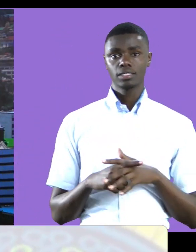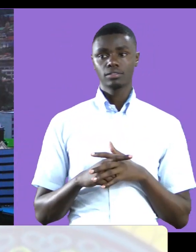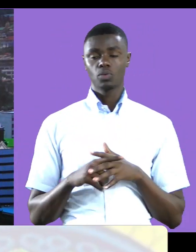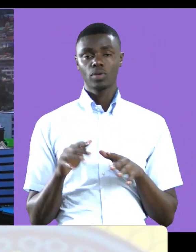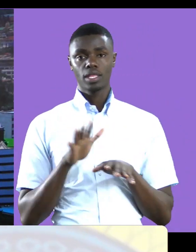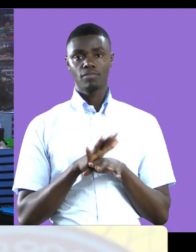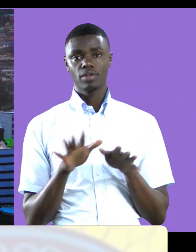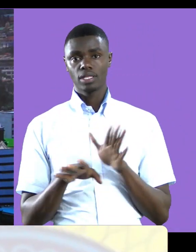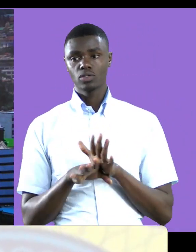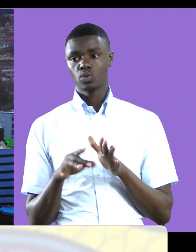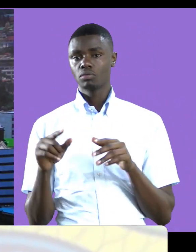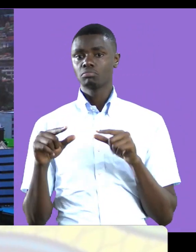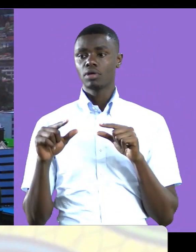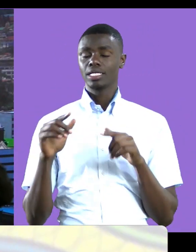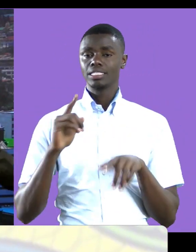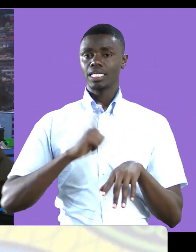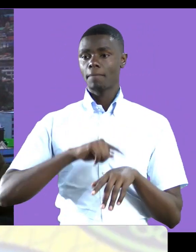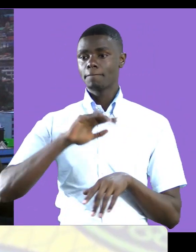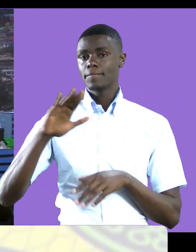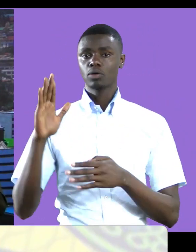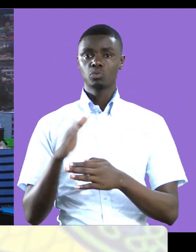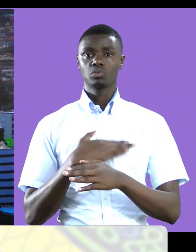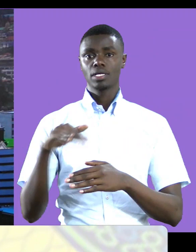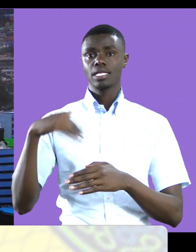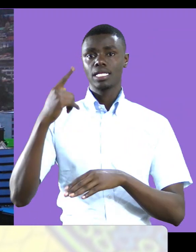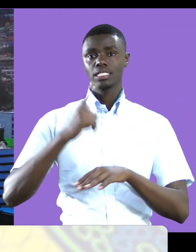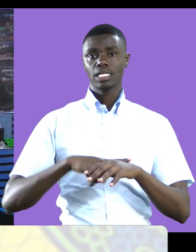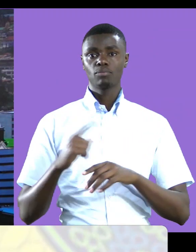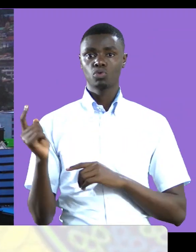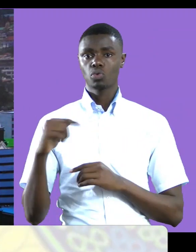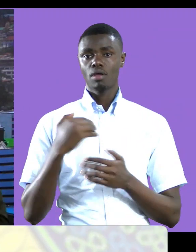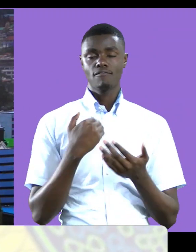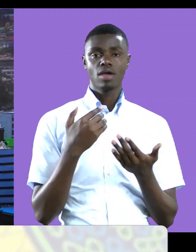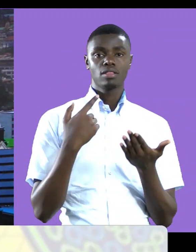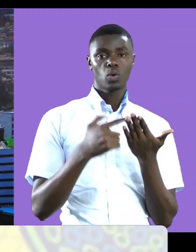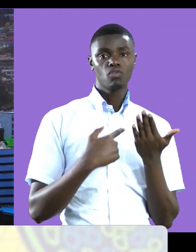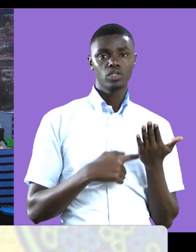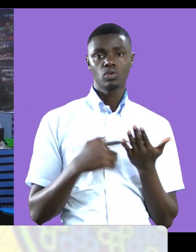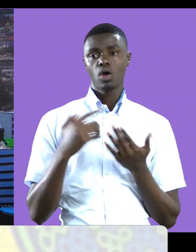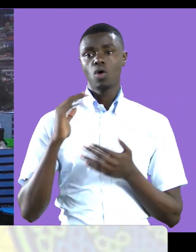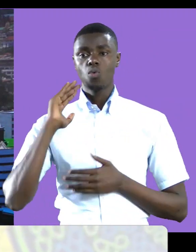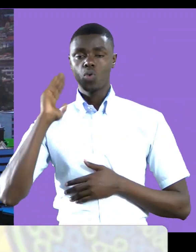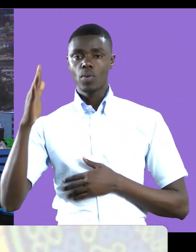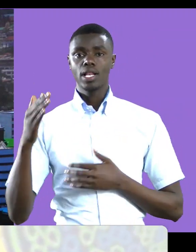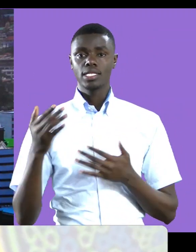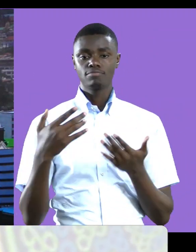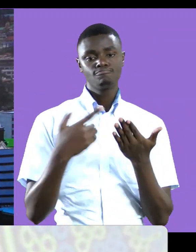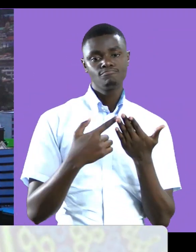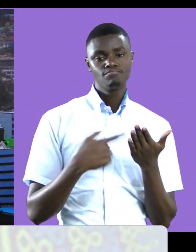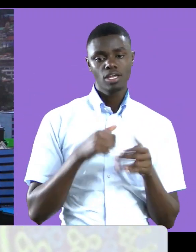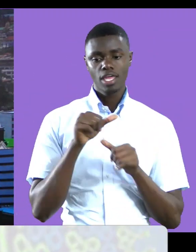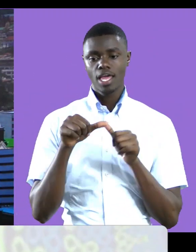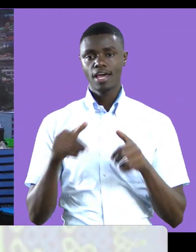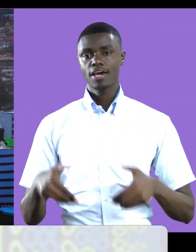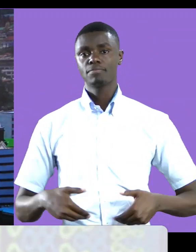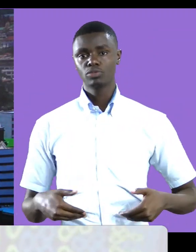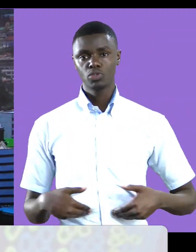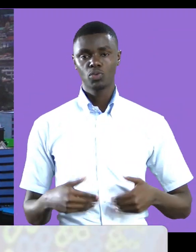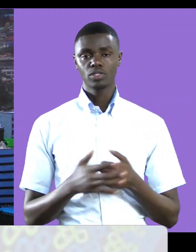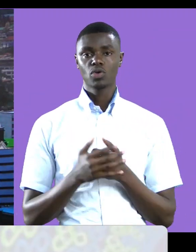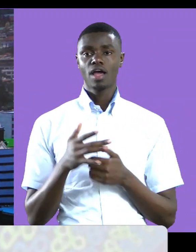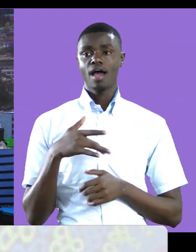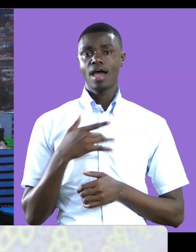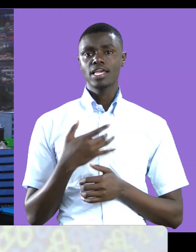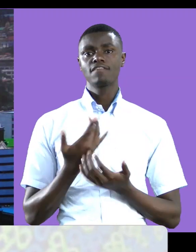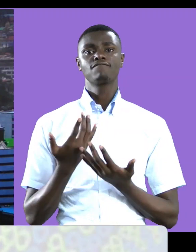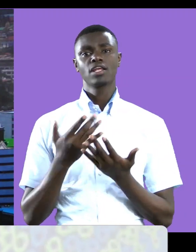So as we're going back to music, yes. The next day we're coming to have this conversation, we're going to discuss my youth, Kabisa. Then I'm sure I can feel my